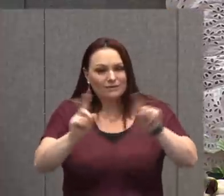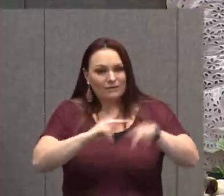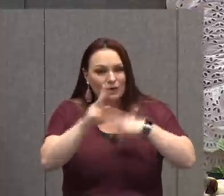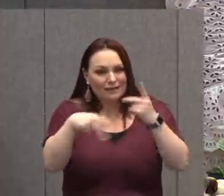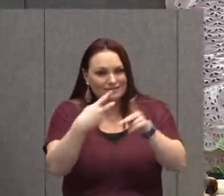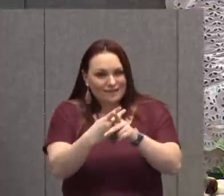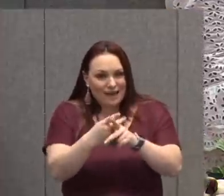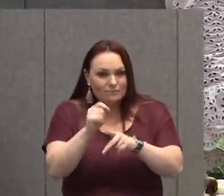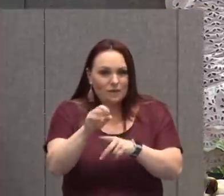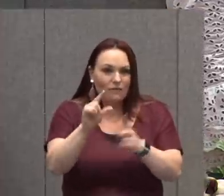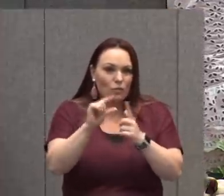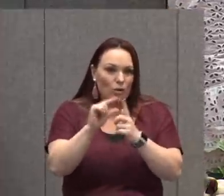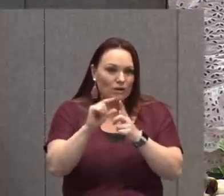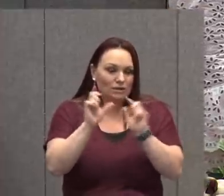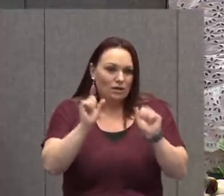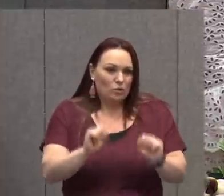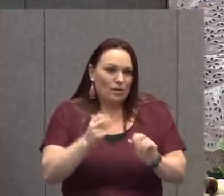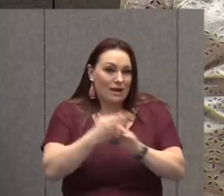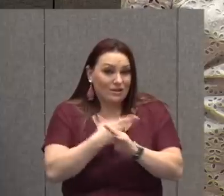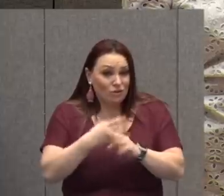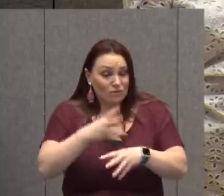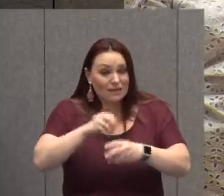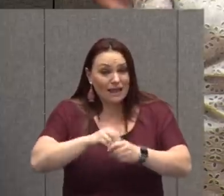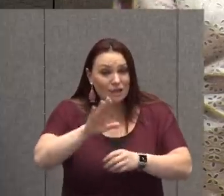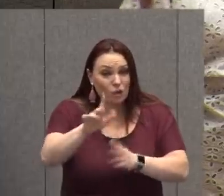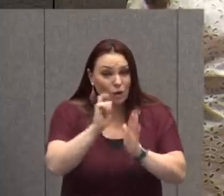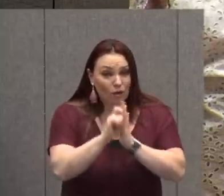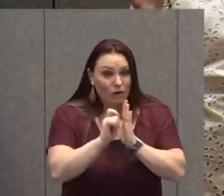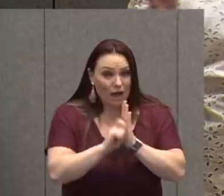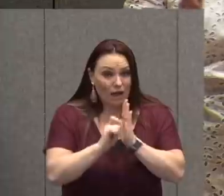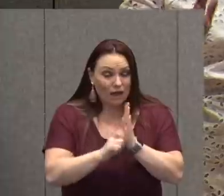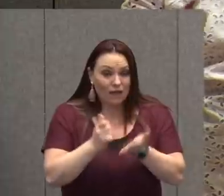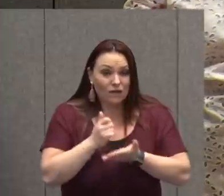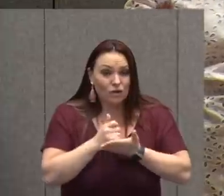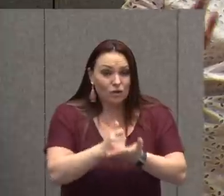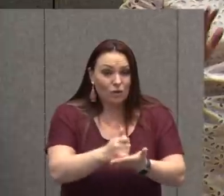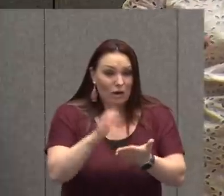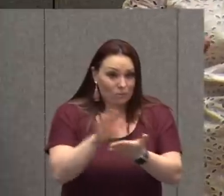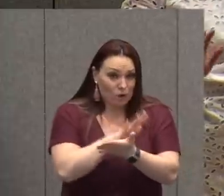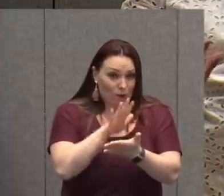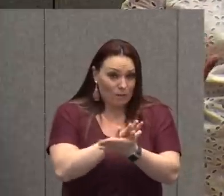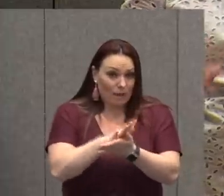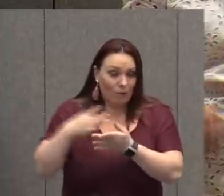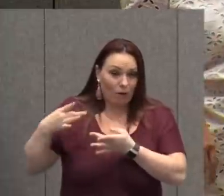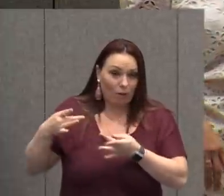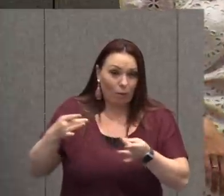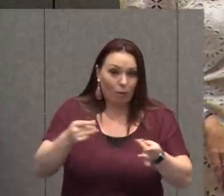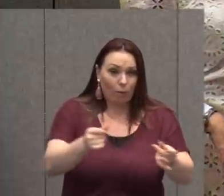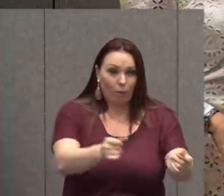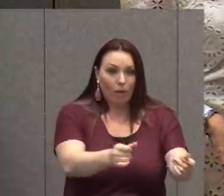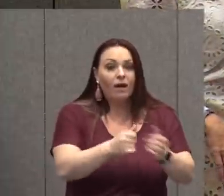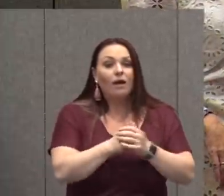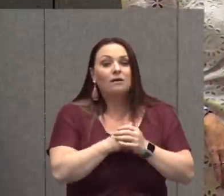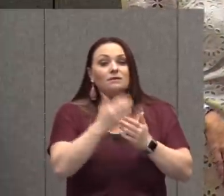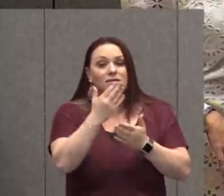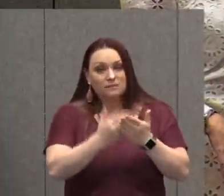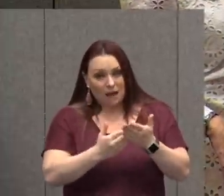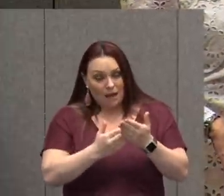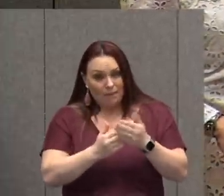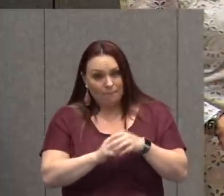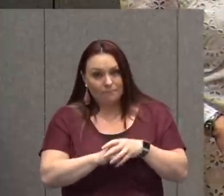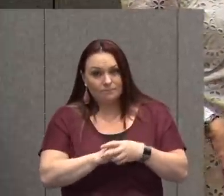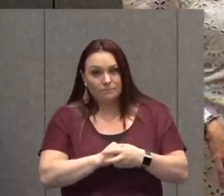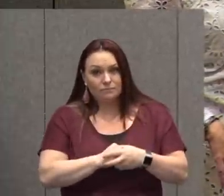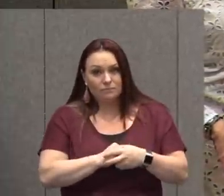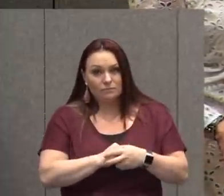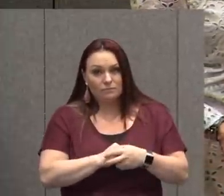of words that you can use in your writing to help your paper run more smoothly. So some of the ones that they